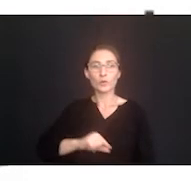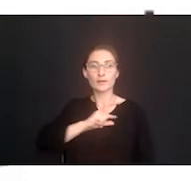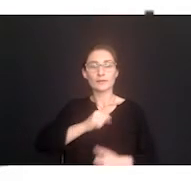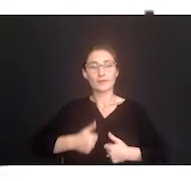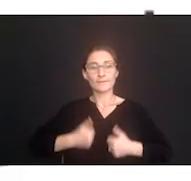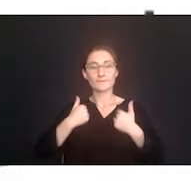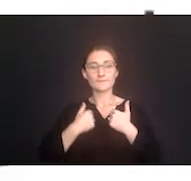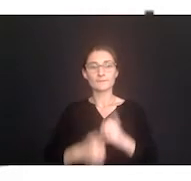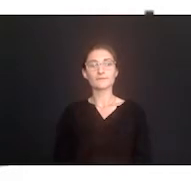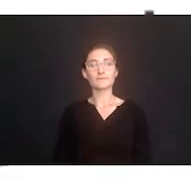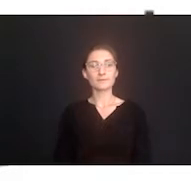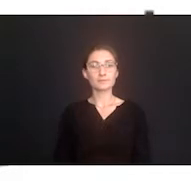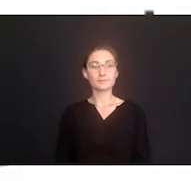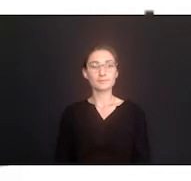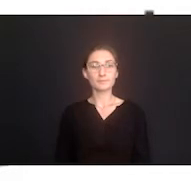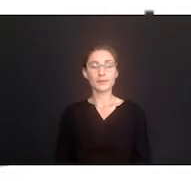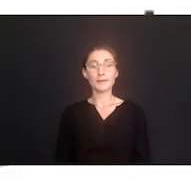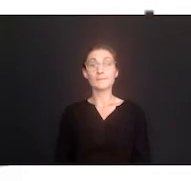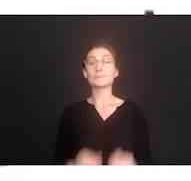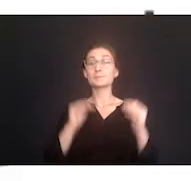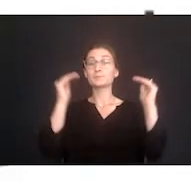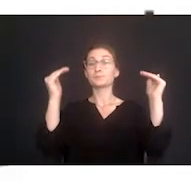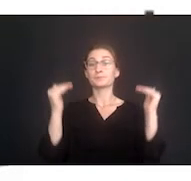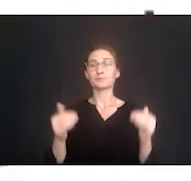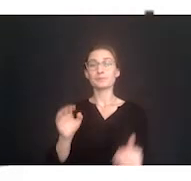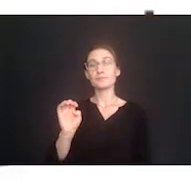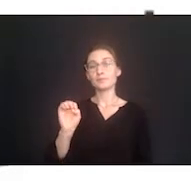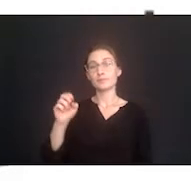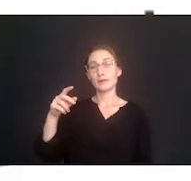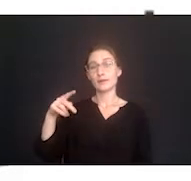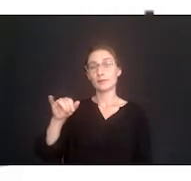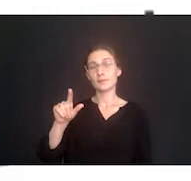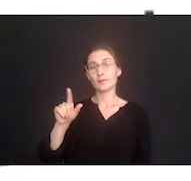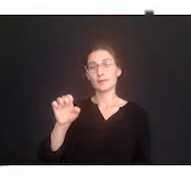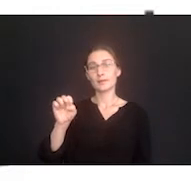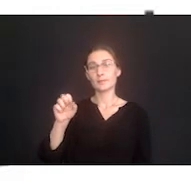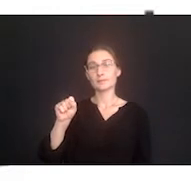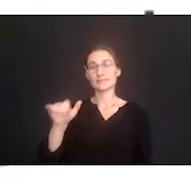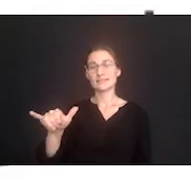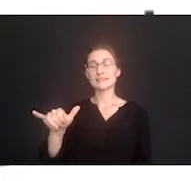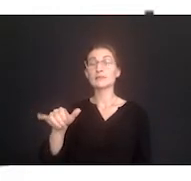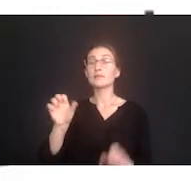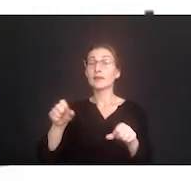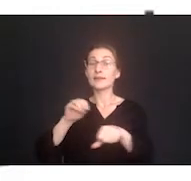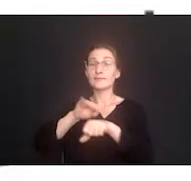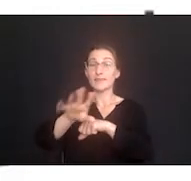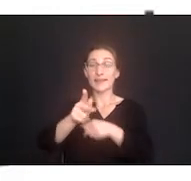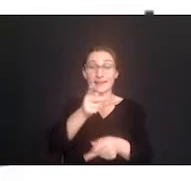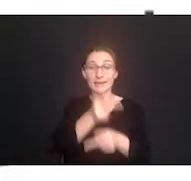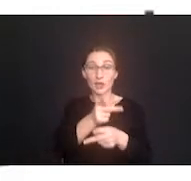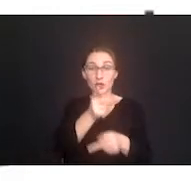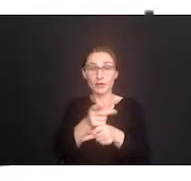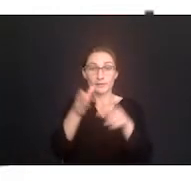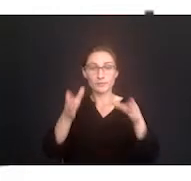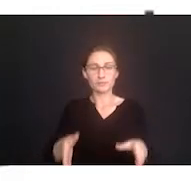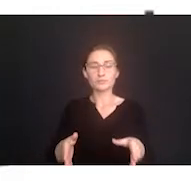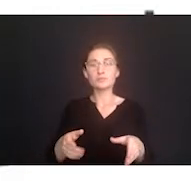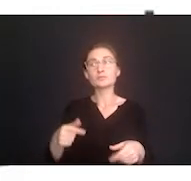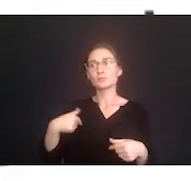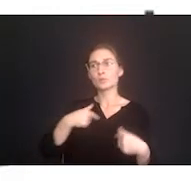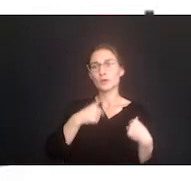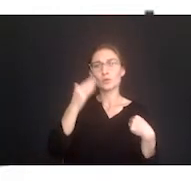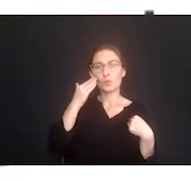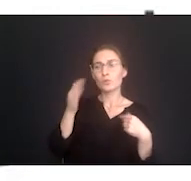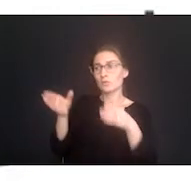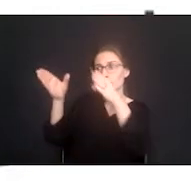well. How exactly can epilepsy affect caregivers? Now that we know how it can affect the person who has